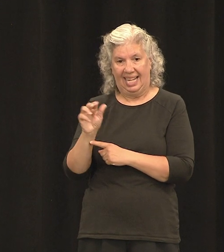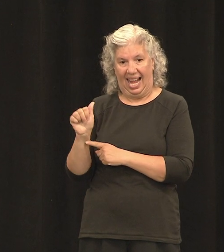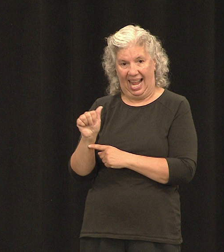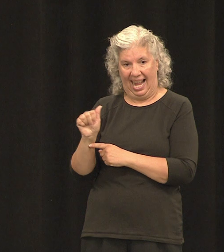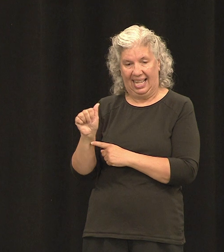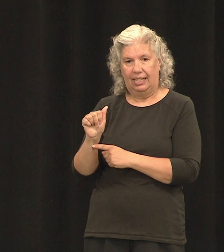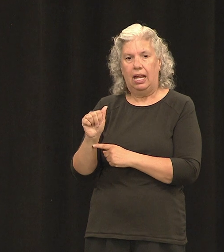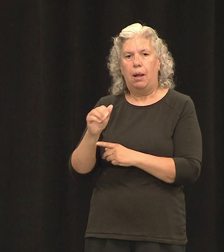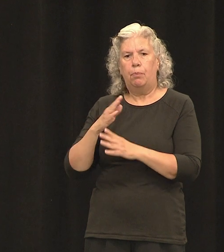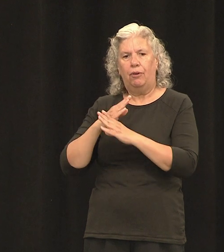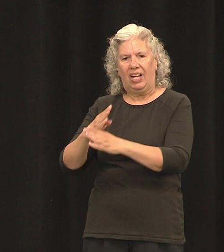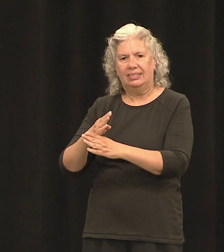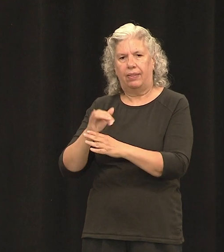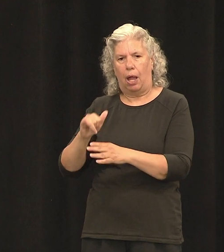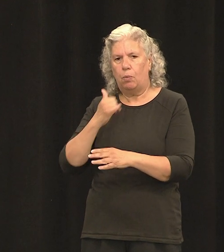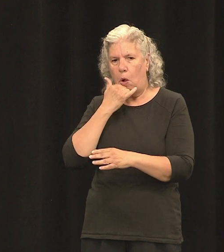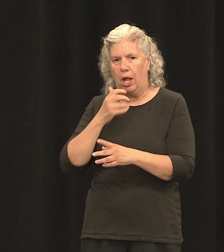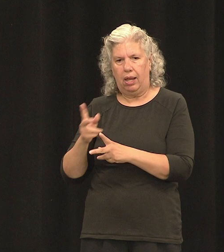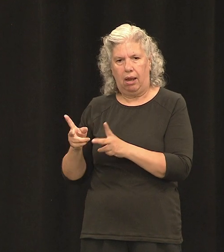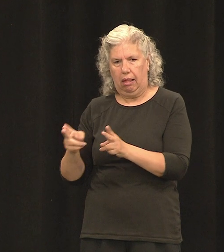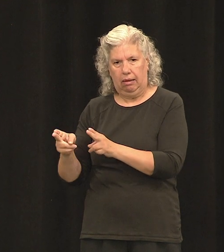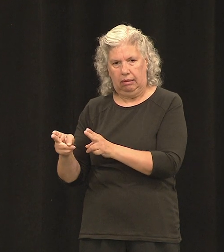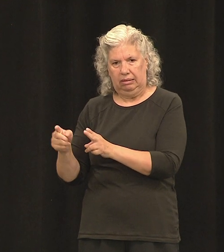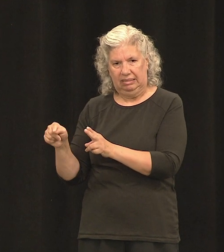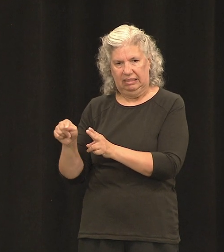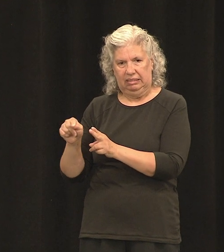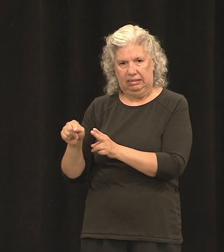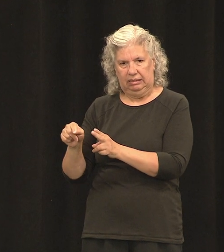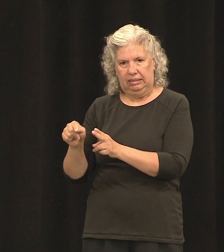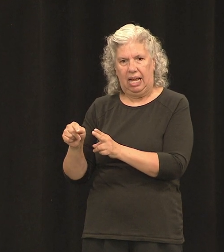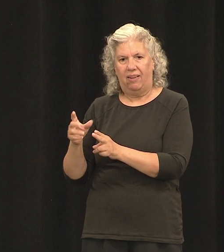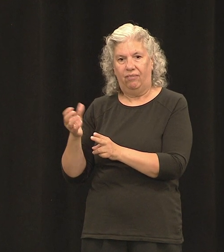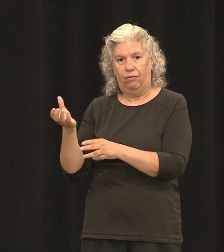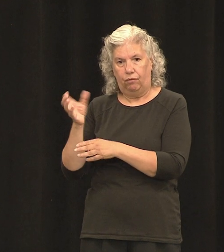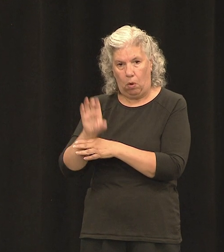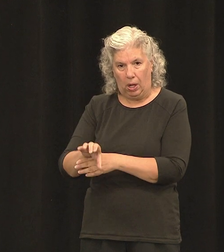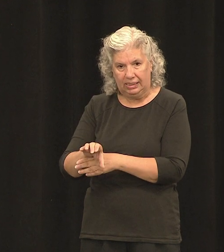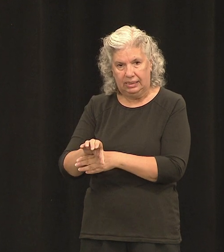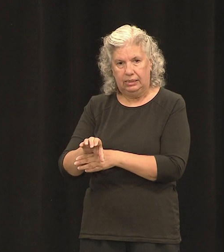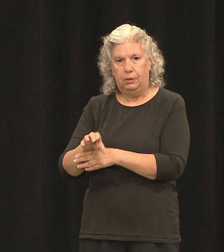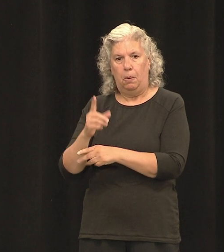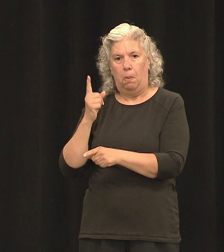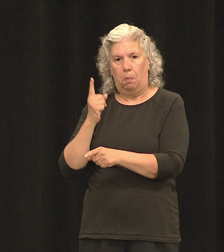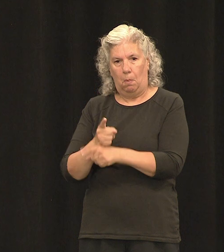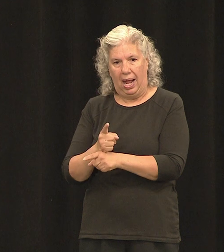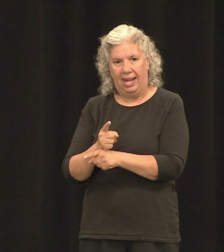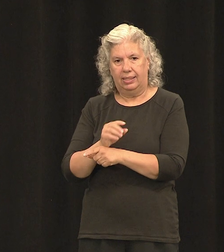aberrant cutting and force correct cutting.